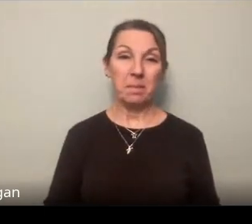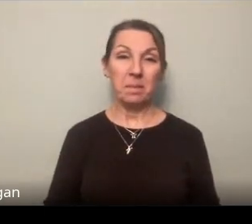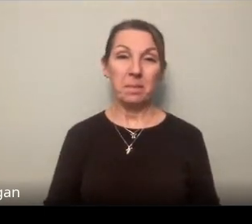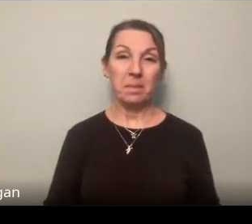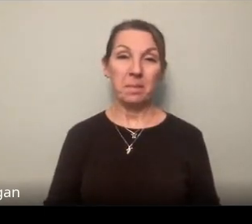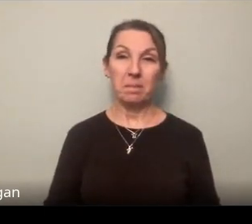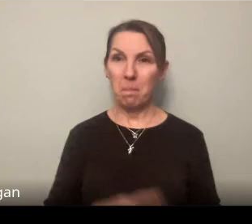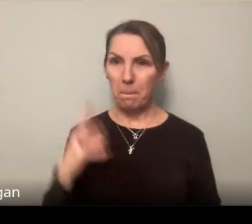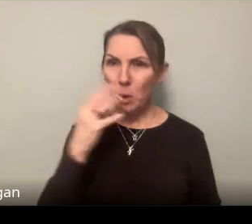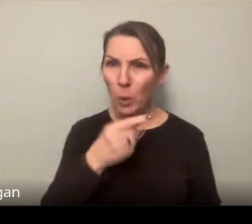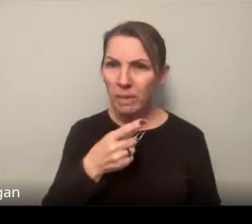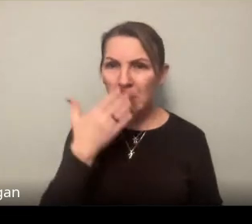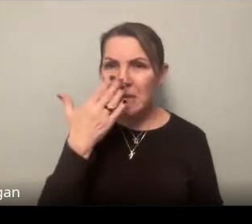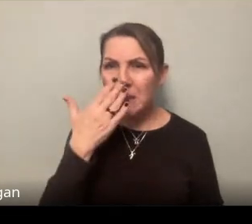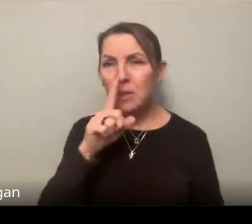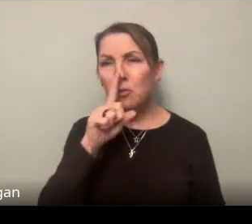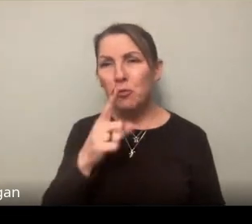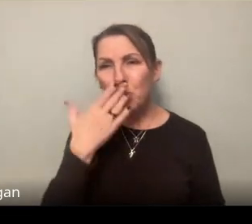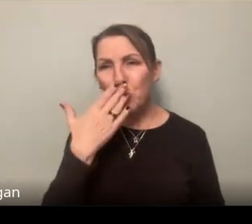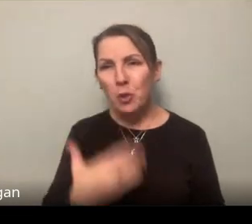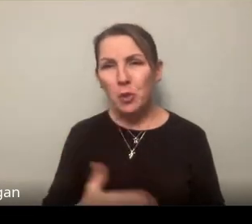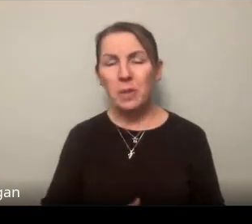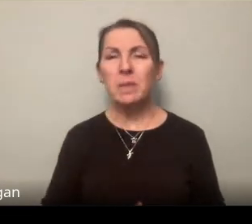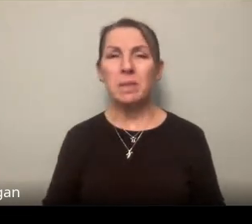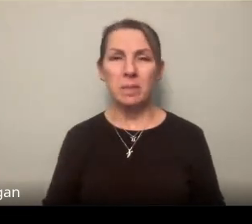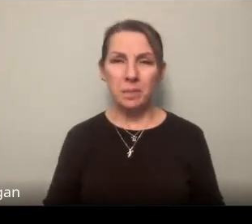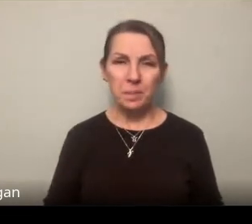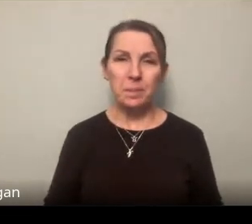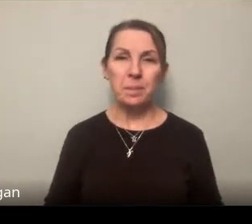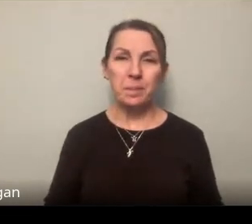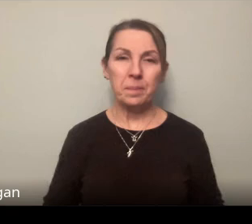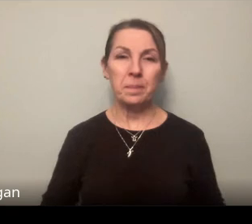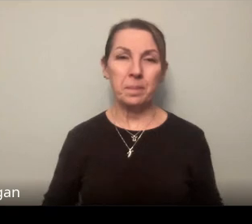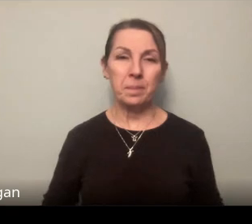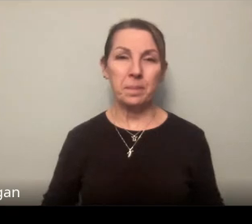That is beautiful. It smells really, really, really good.